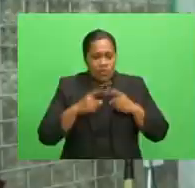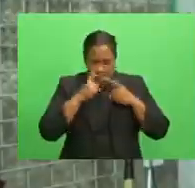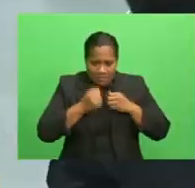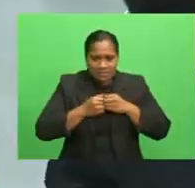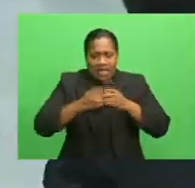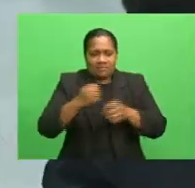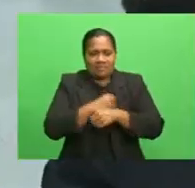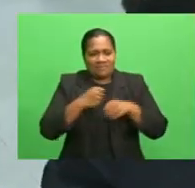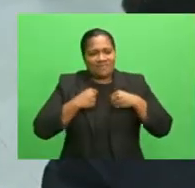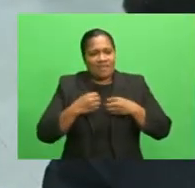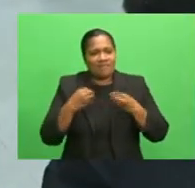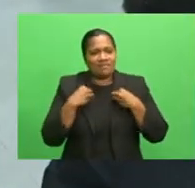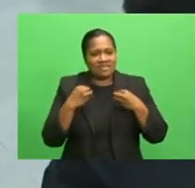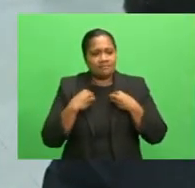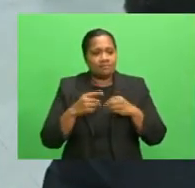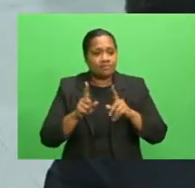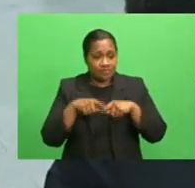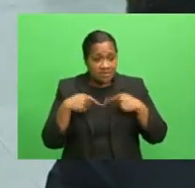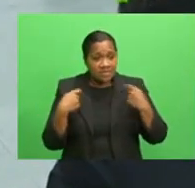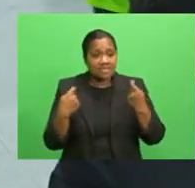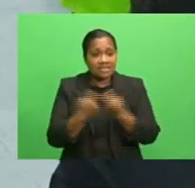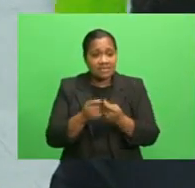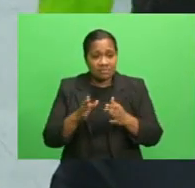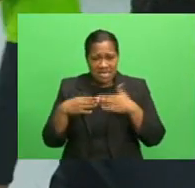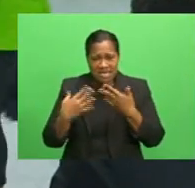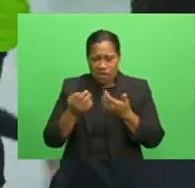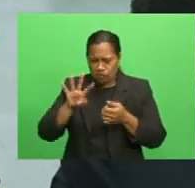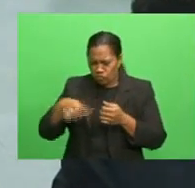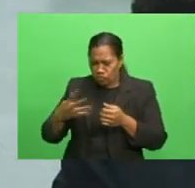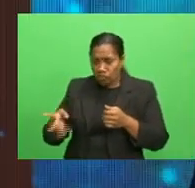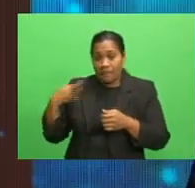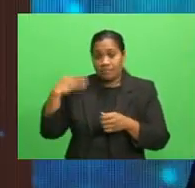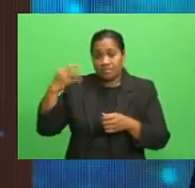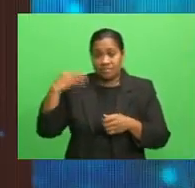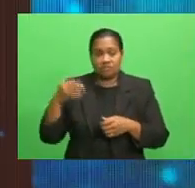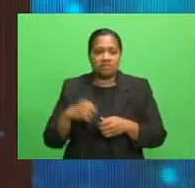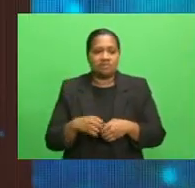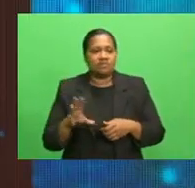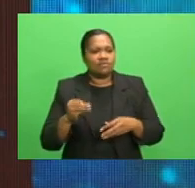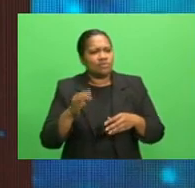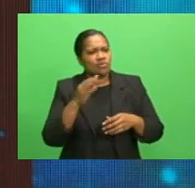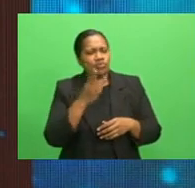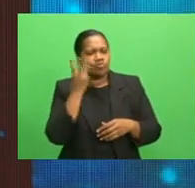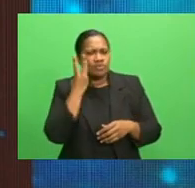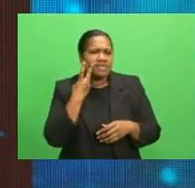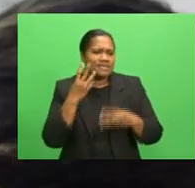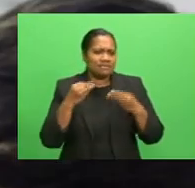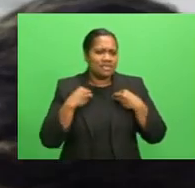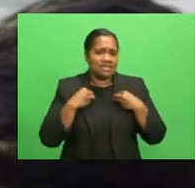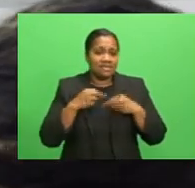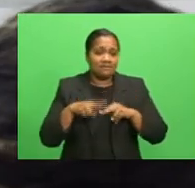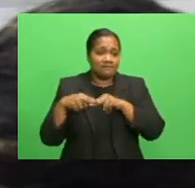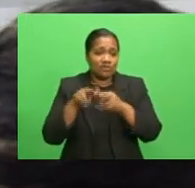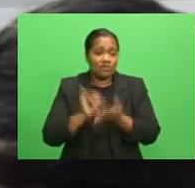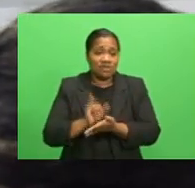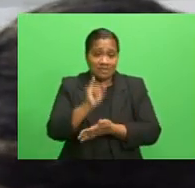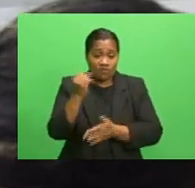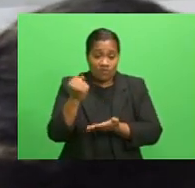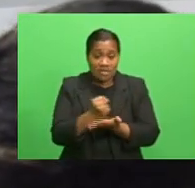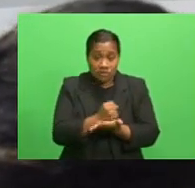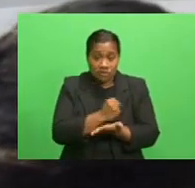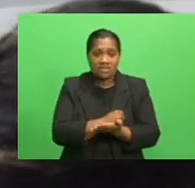business. The team that is currently vetting applications consists of officers from the Women in Business, the Fiji Institute of Accountants, the